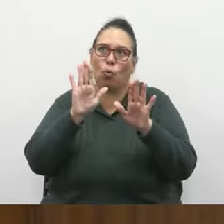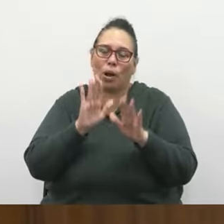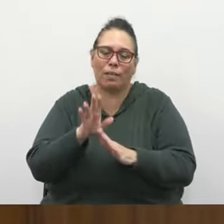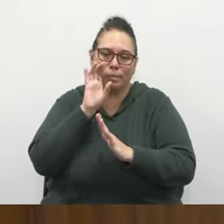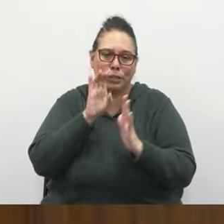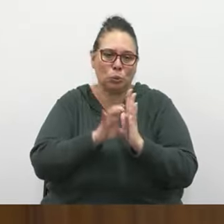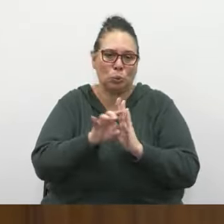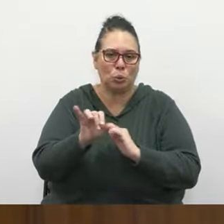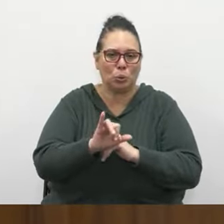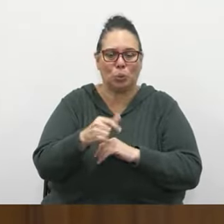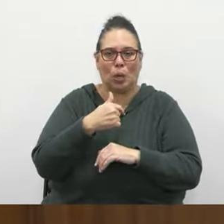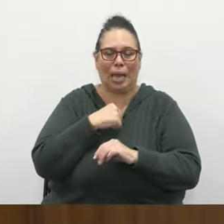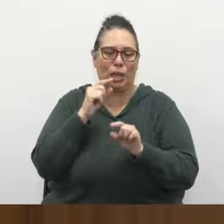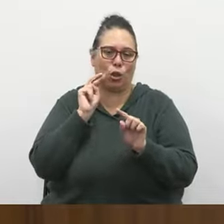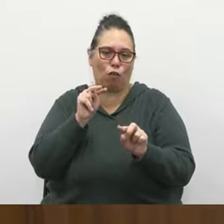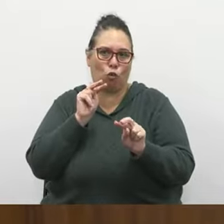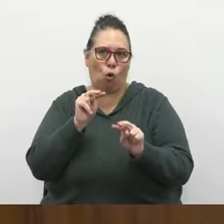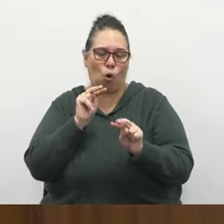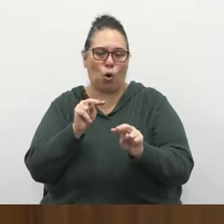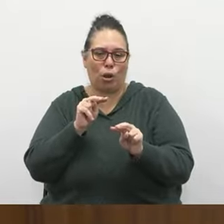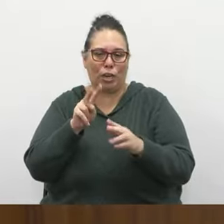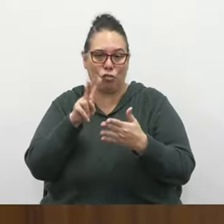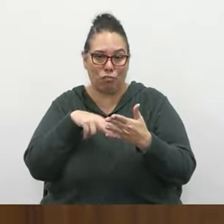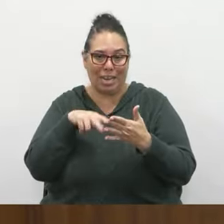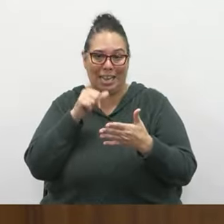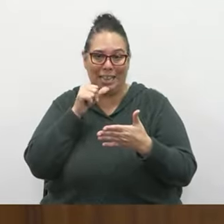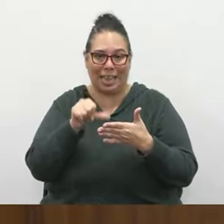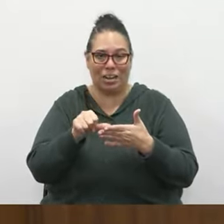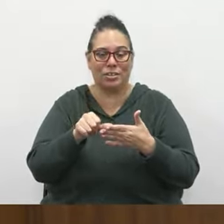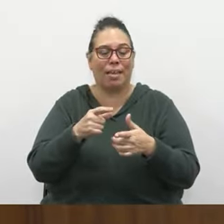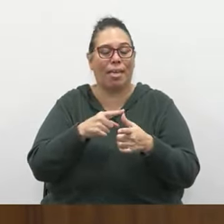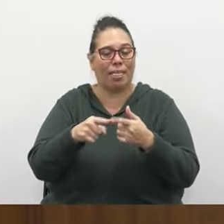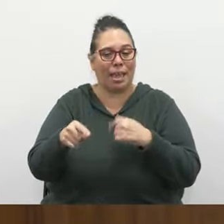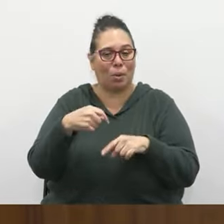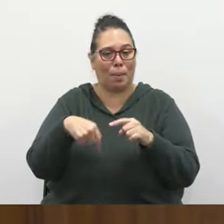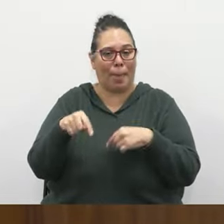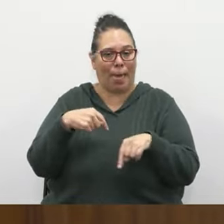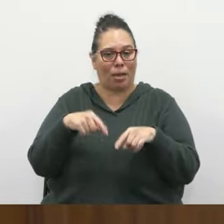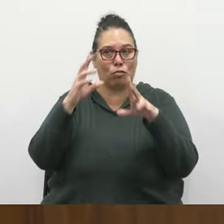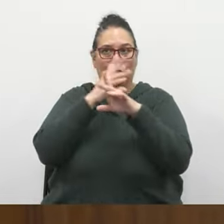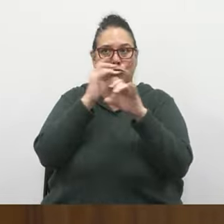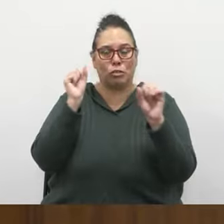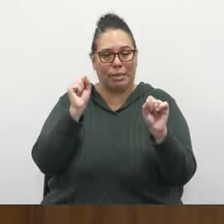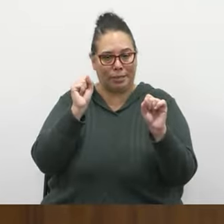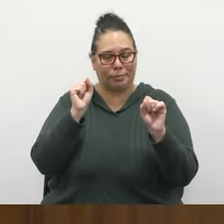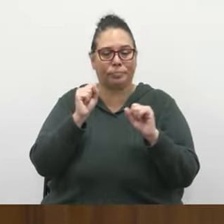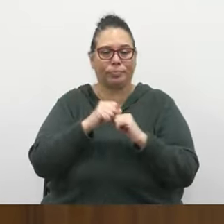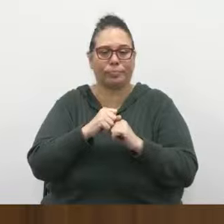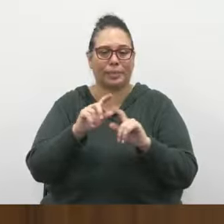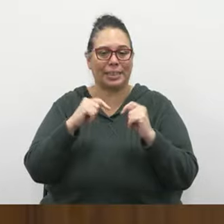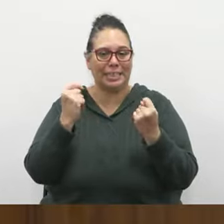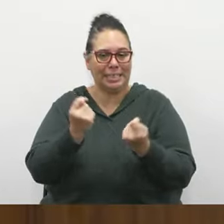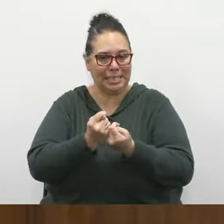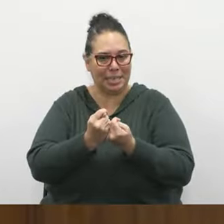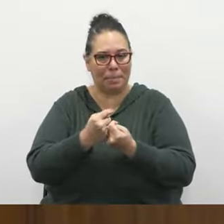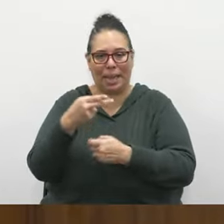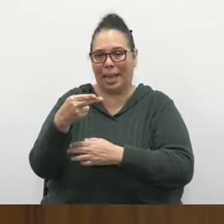well. So I look forward to reading the letters and then circling back with our superintendent and the team at